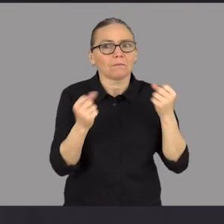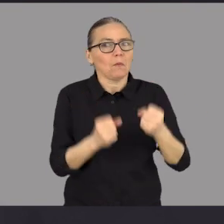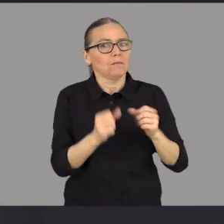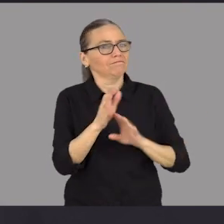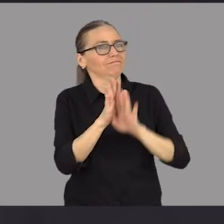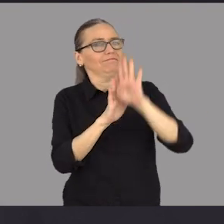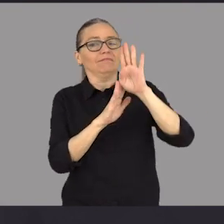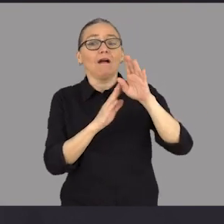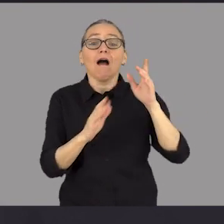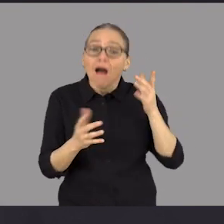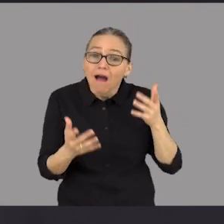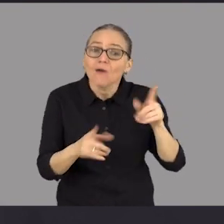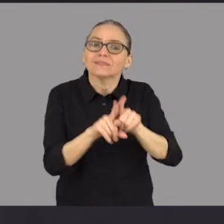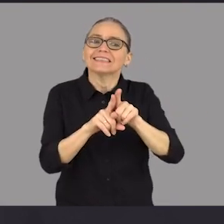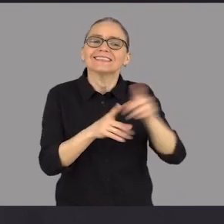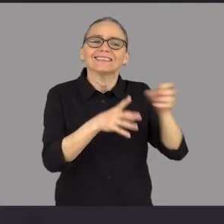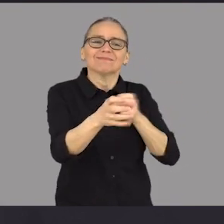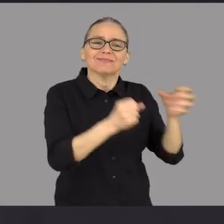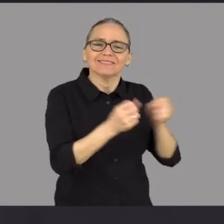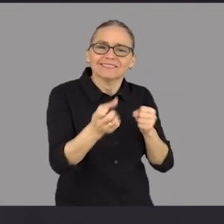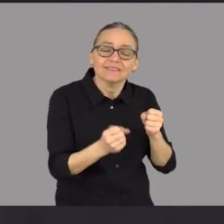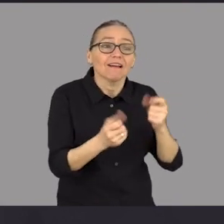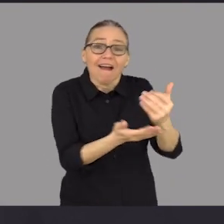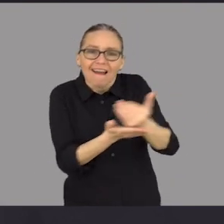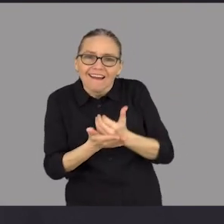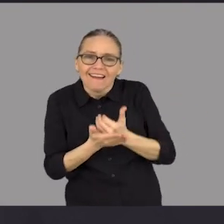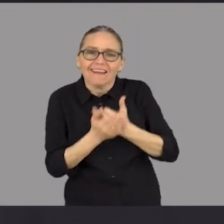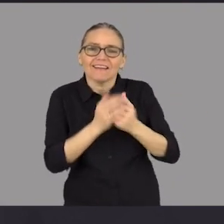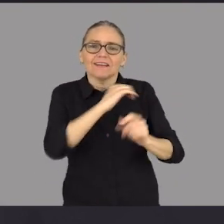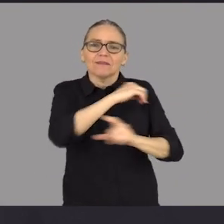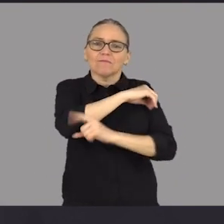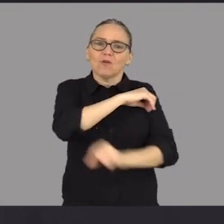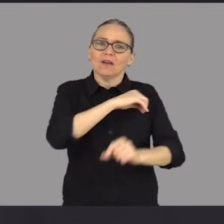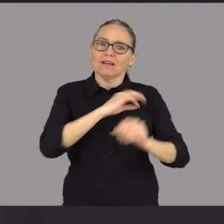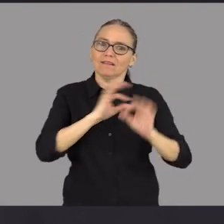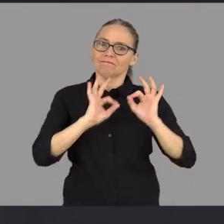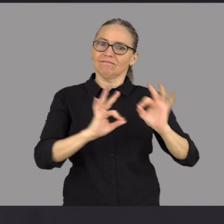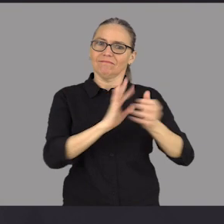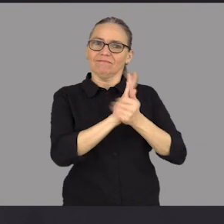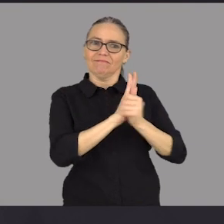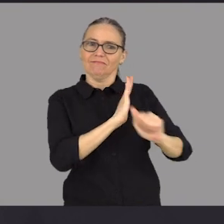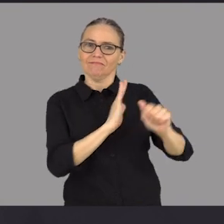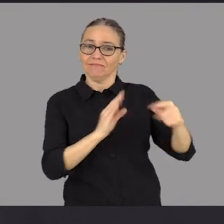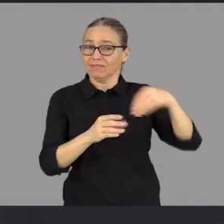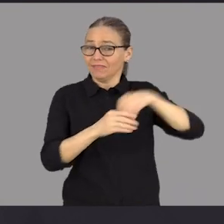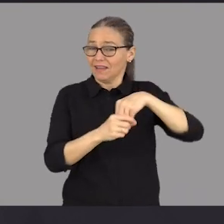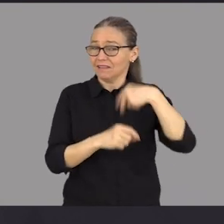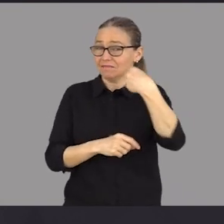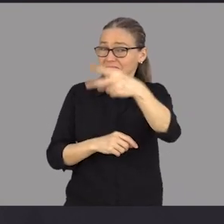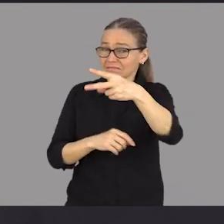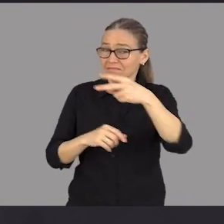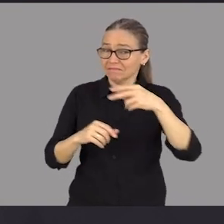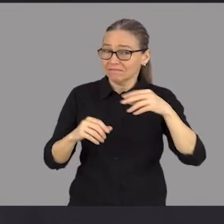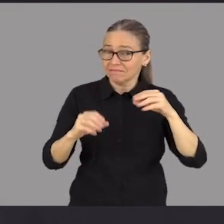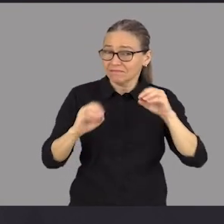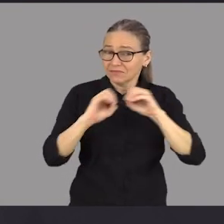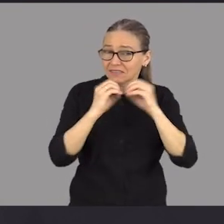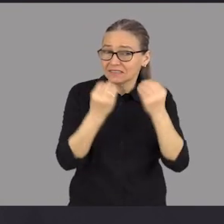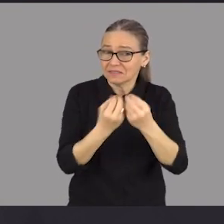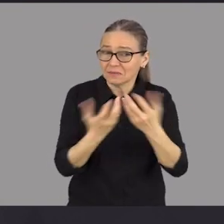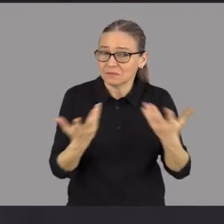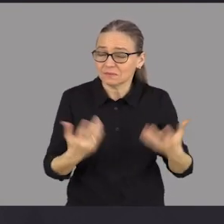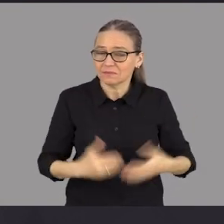environment for everyone. It can improve both the hiring and retention of skilled employees at your organization.